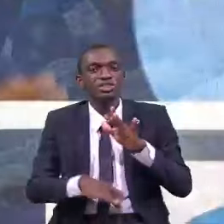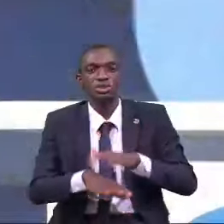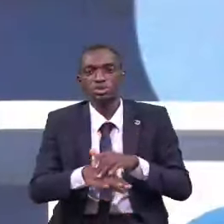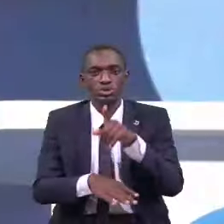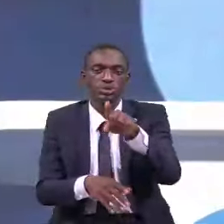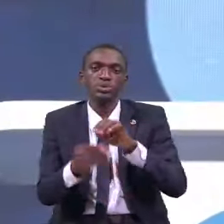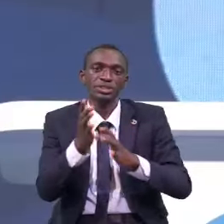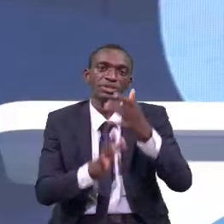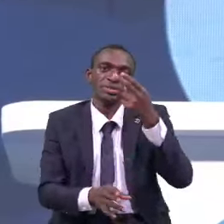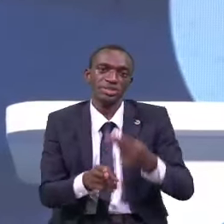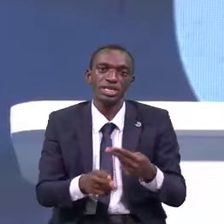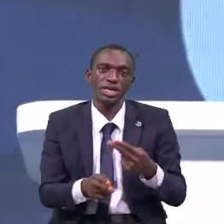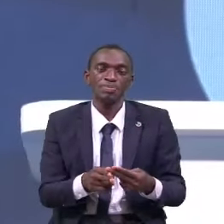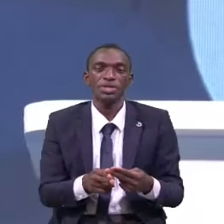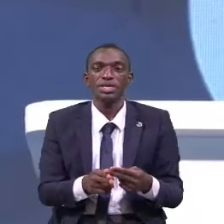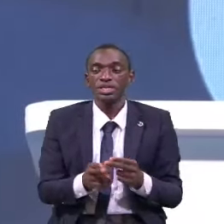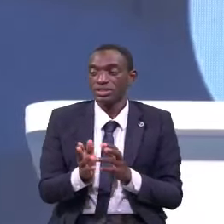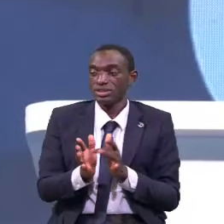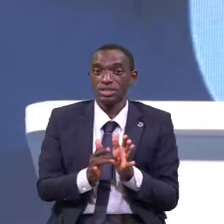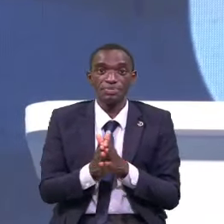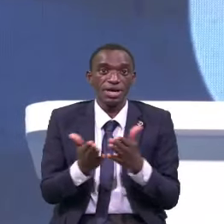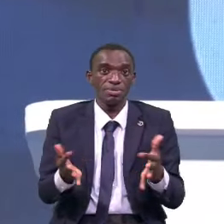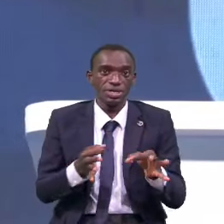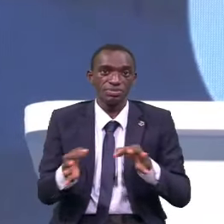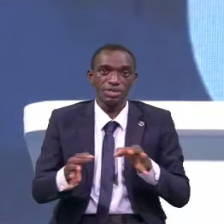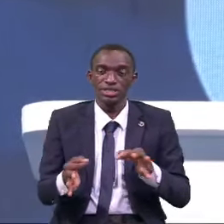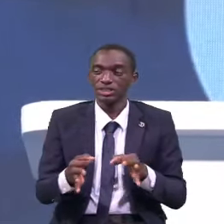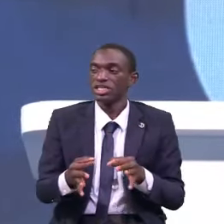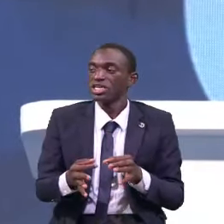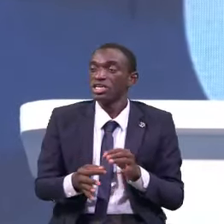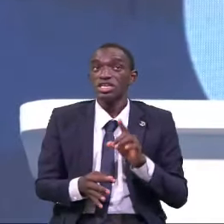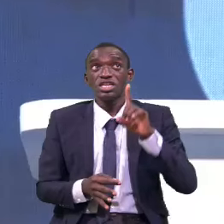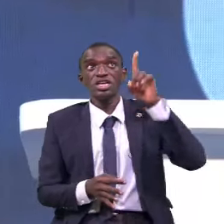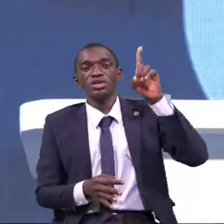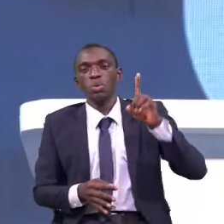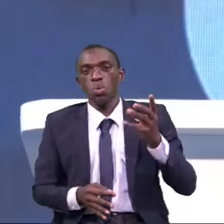It says he was moved with compassion.